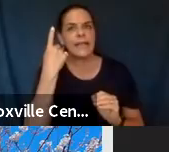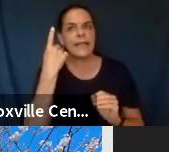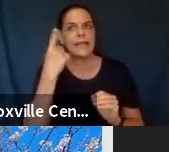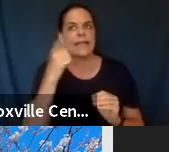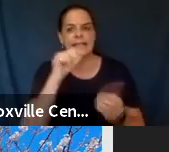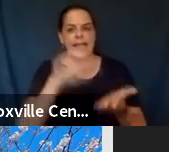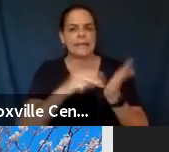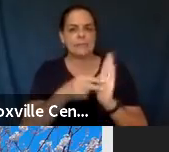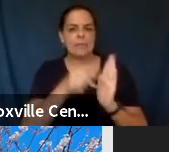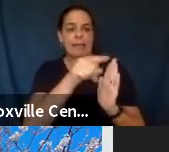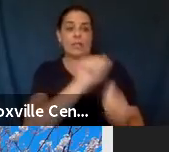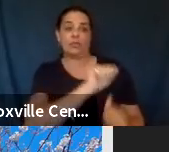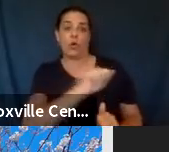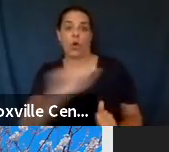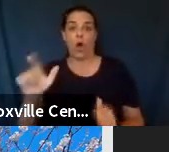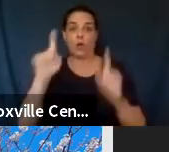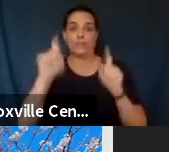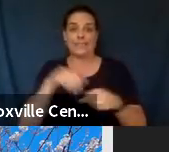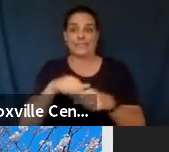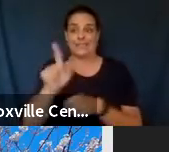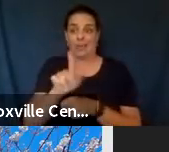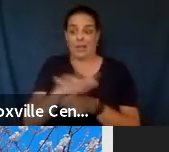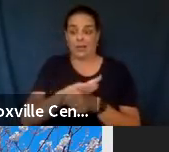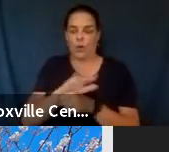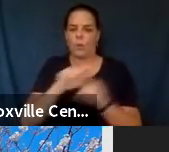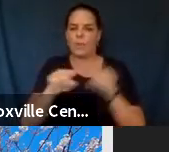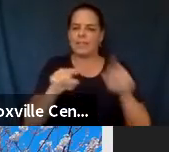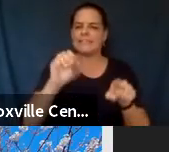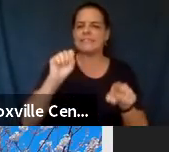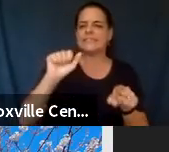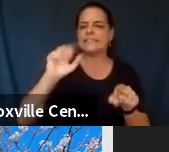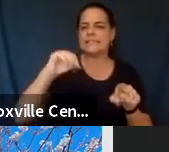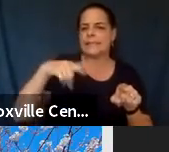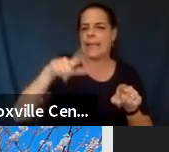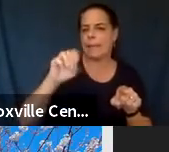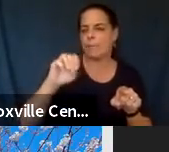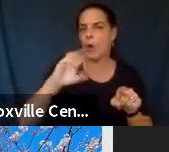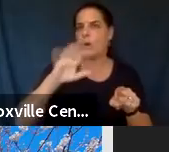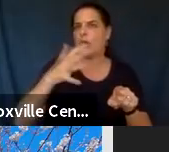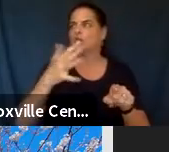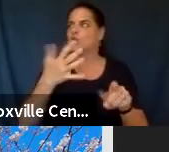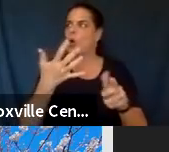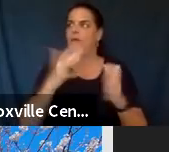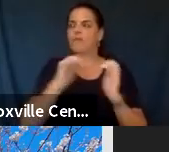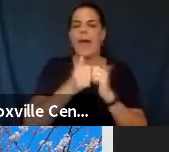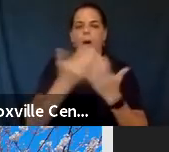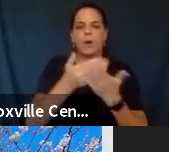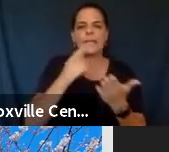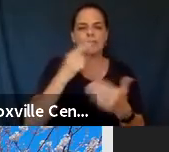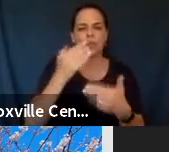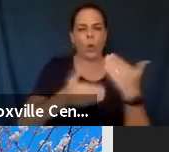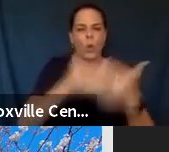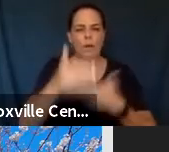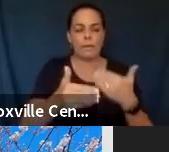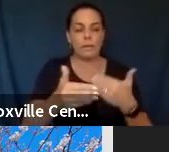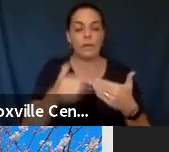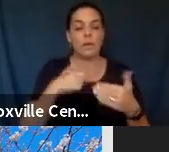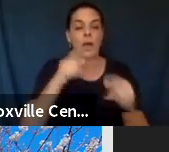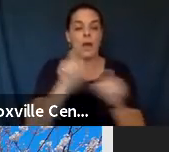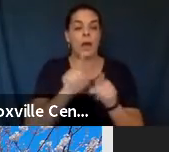all the testing. It's a representative sample and it kind of which way the wind is blowing. And I also understand that